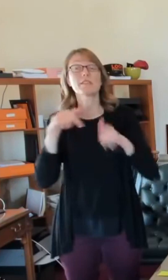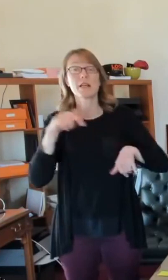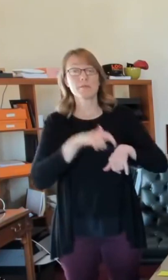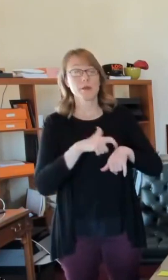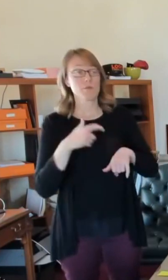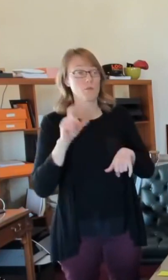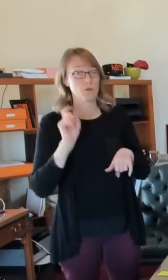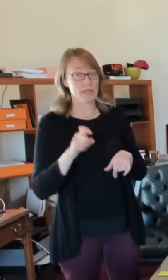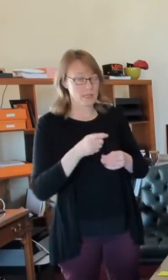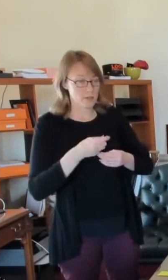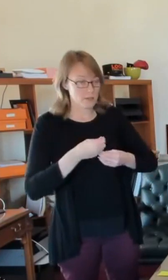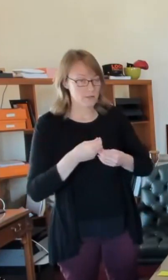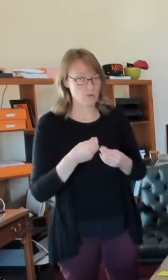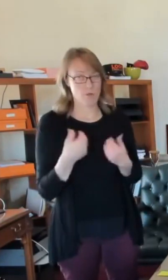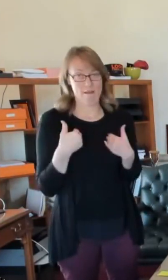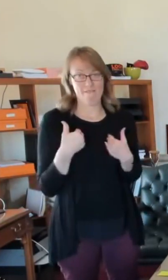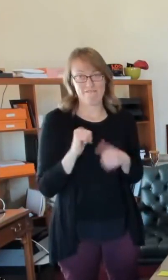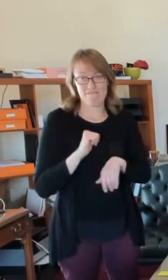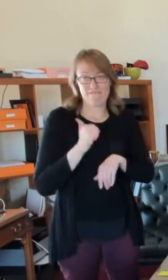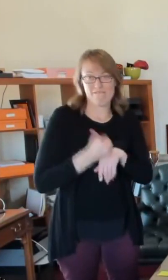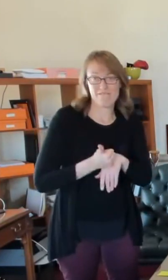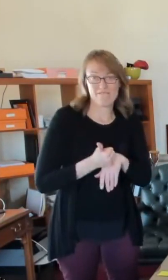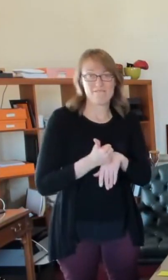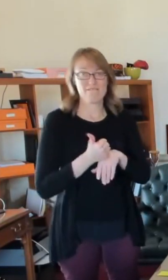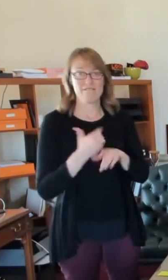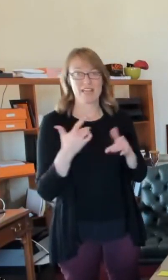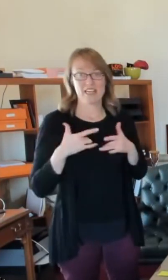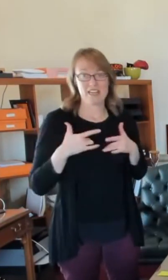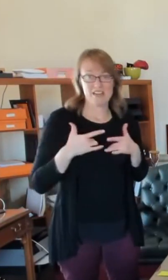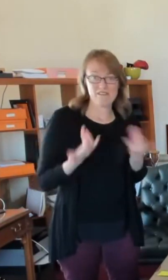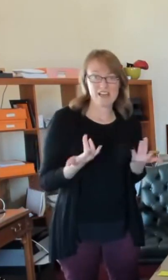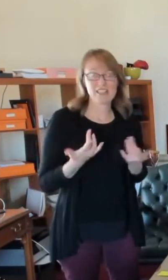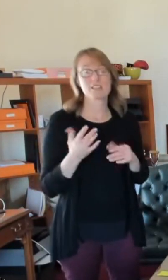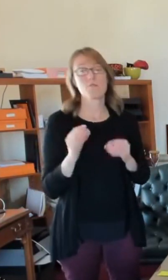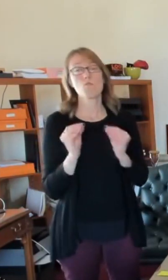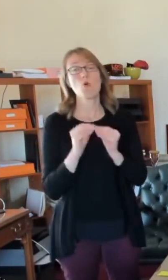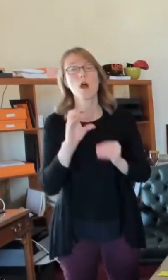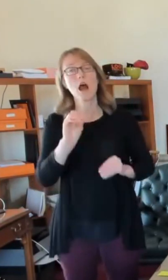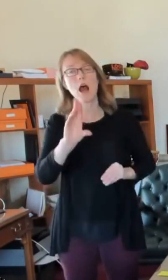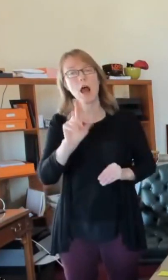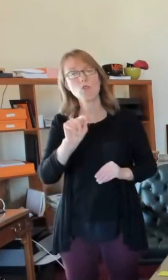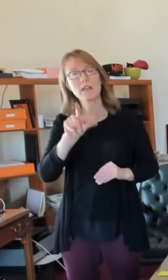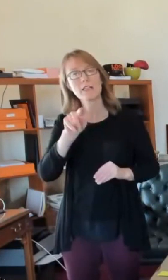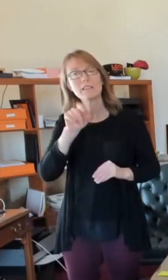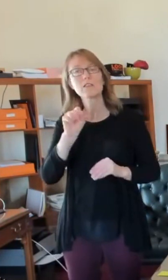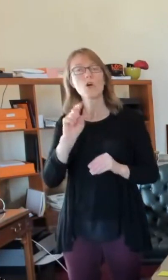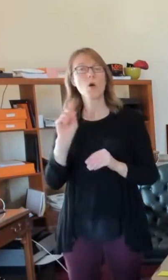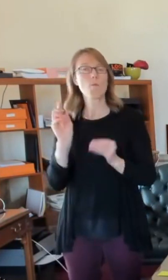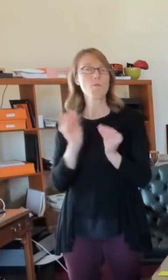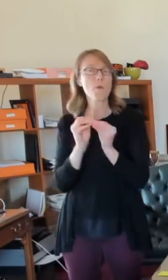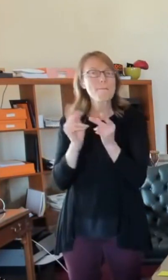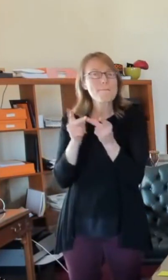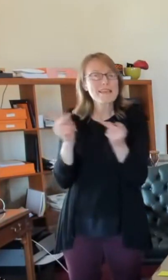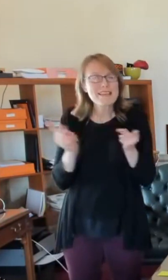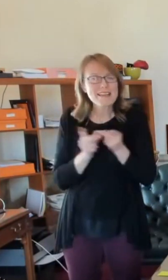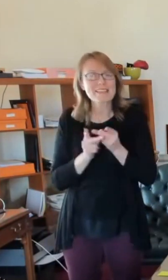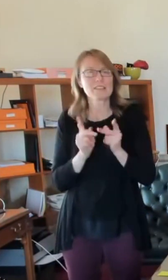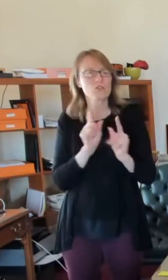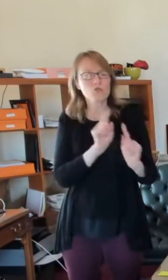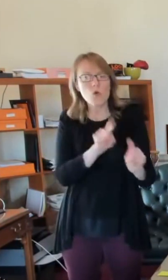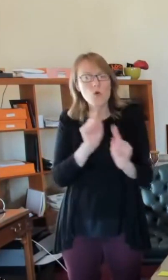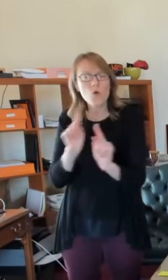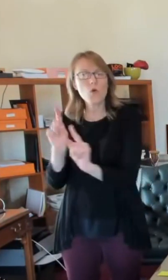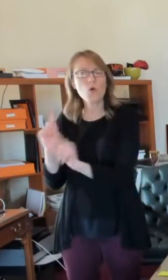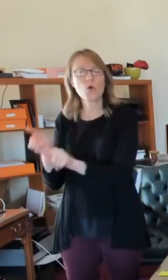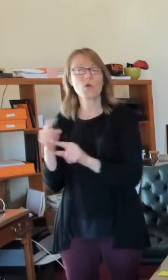get vaccine to Walgreens and CVS, who we have a lot of here in